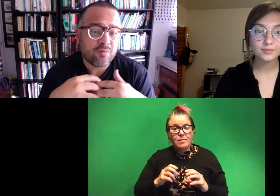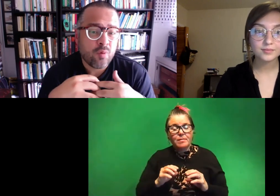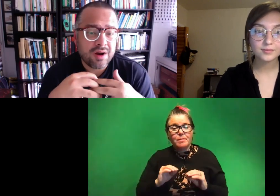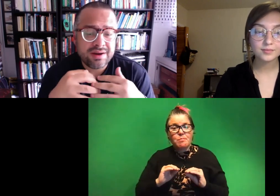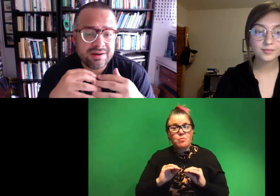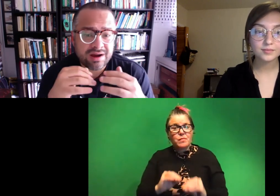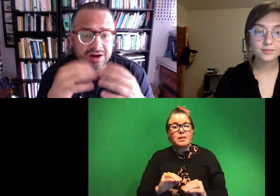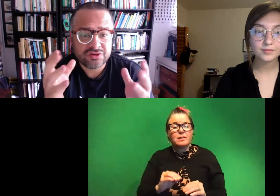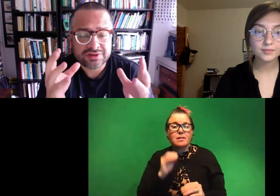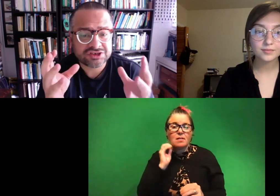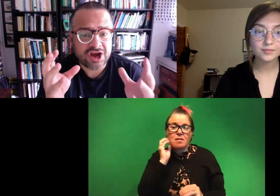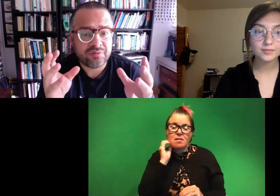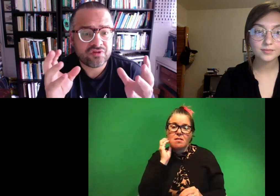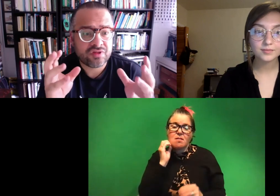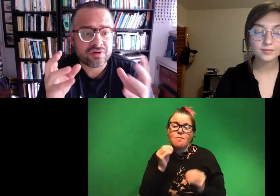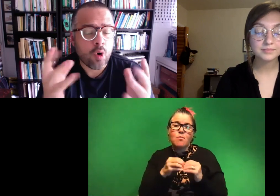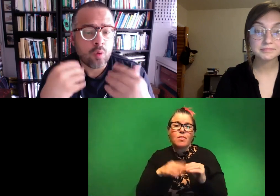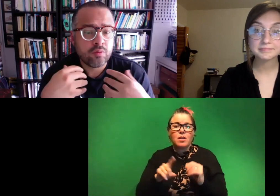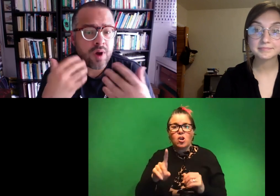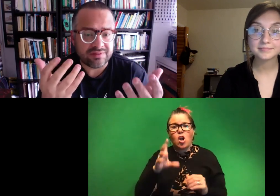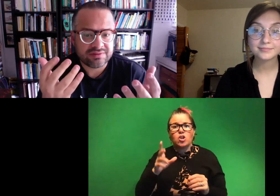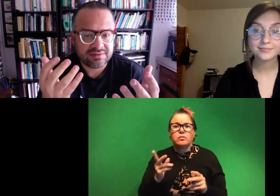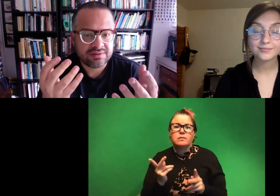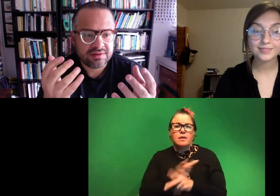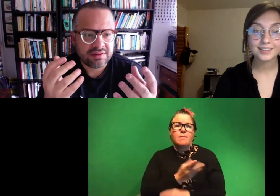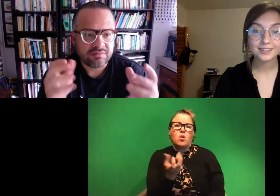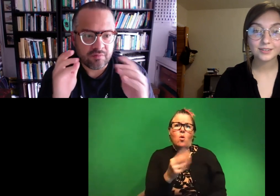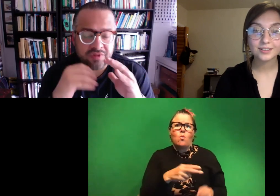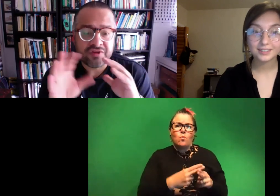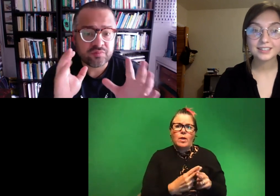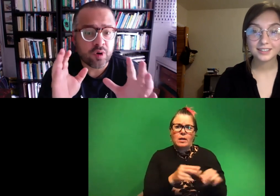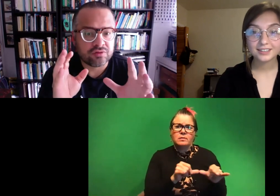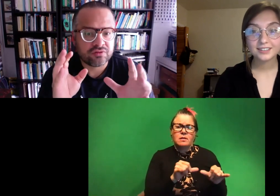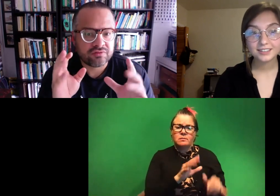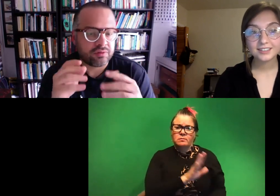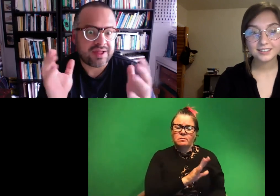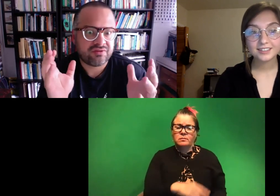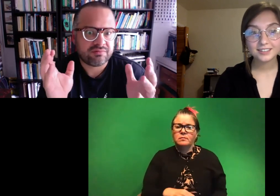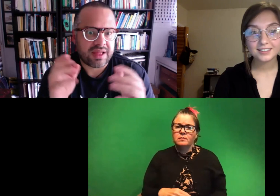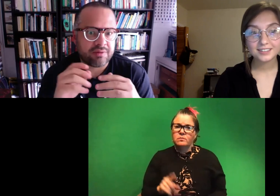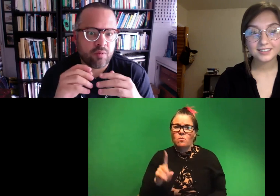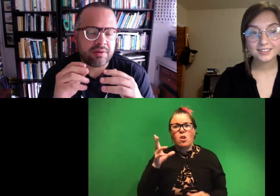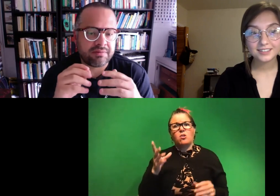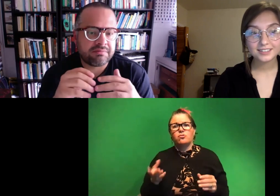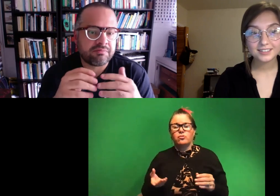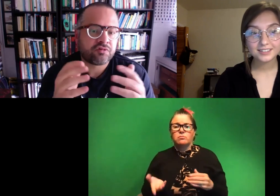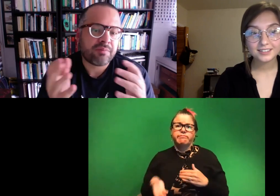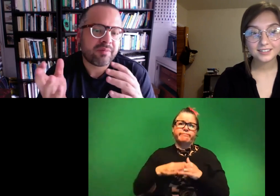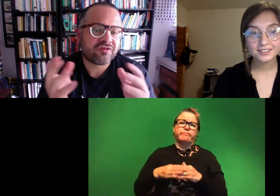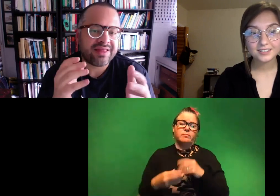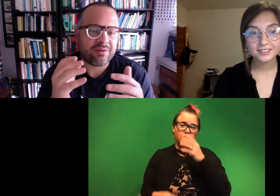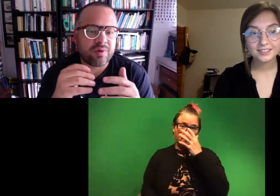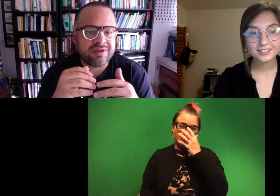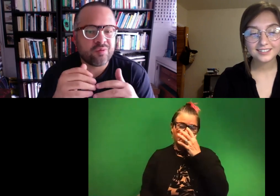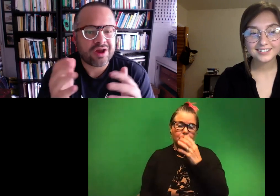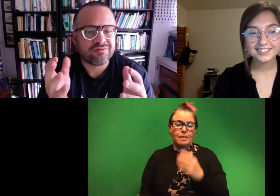than 100 times their own weight with these balls. So that's like what some people